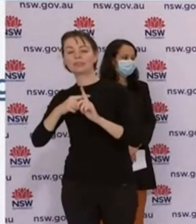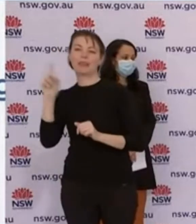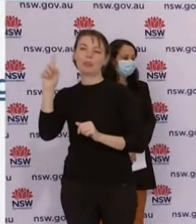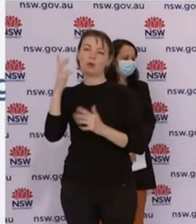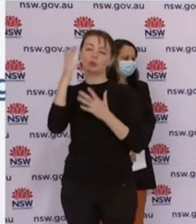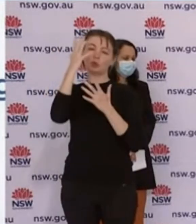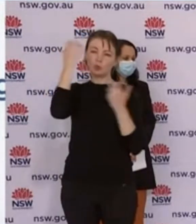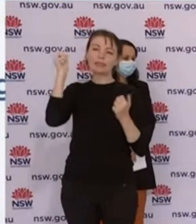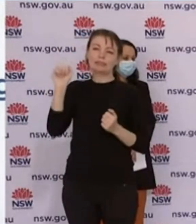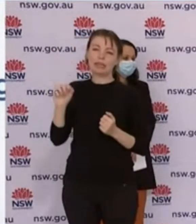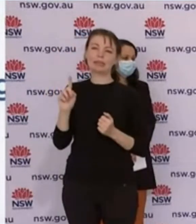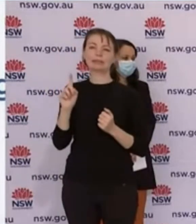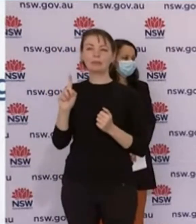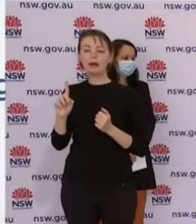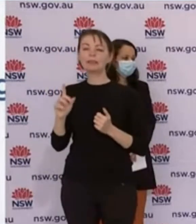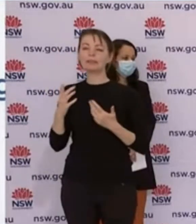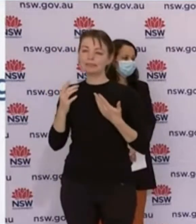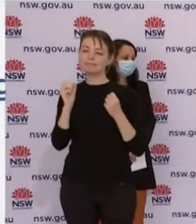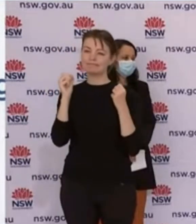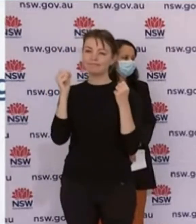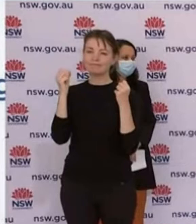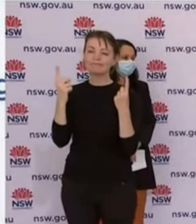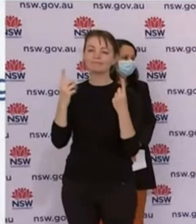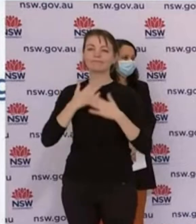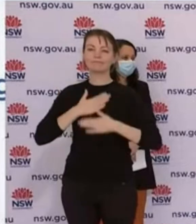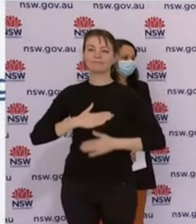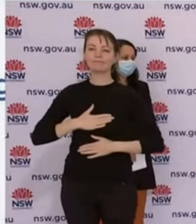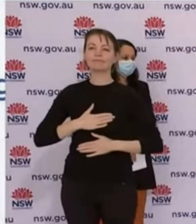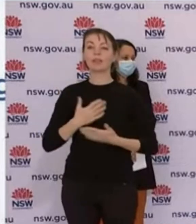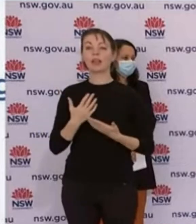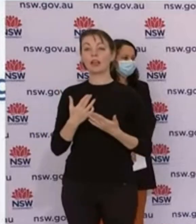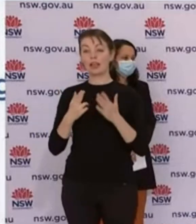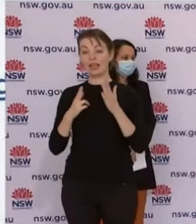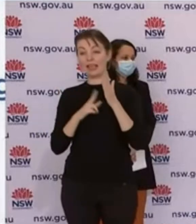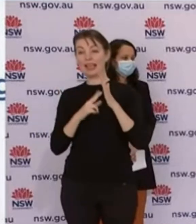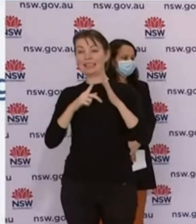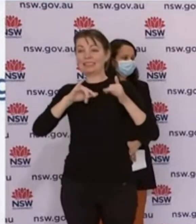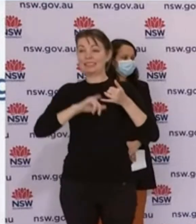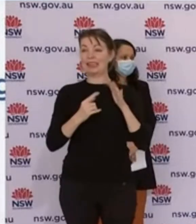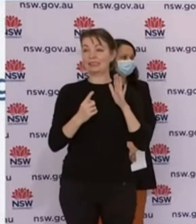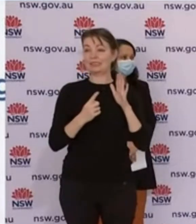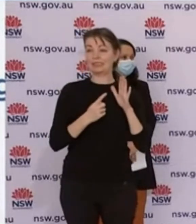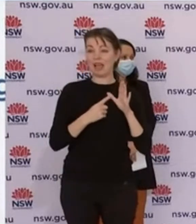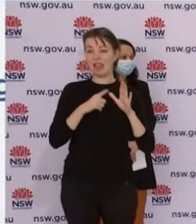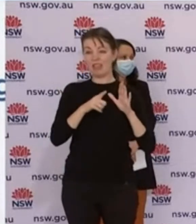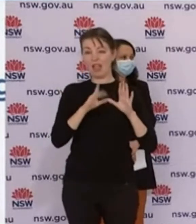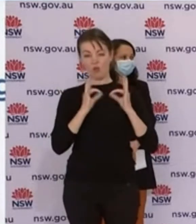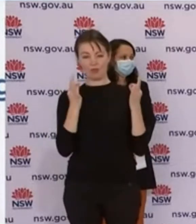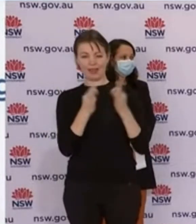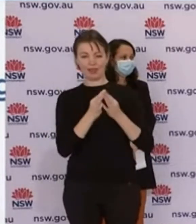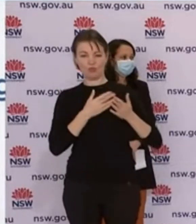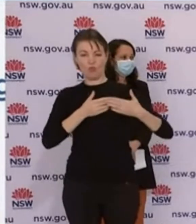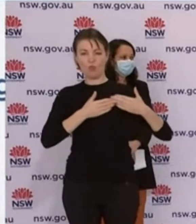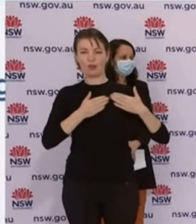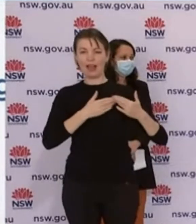at the best of times, but equally challenging managing during a COVID setting. So Nessa, who runs the HSC for all of the school